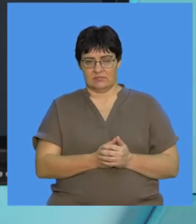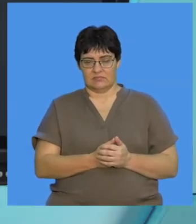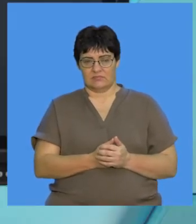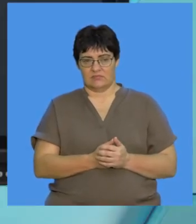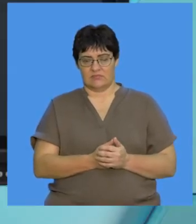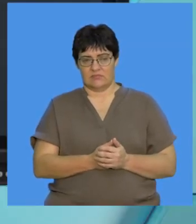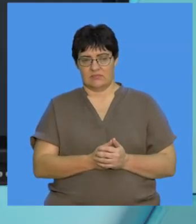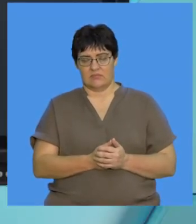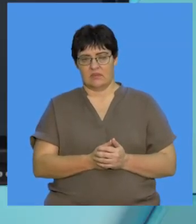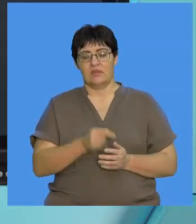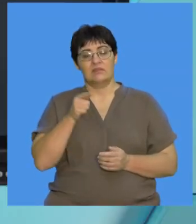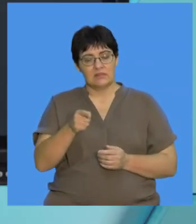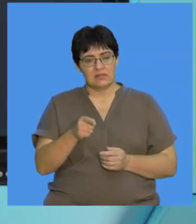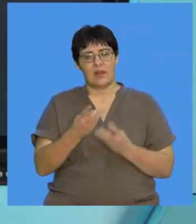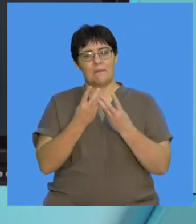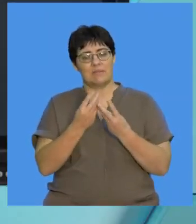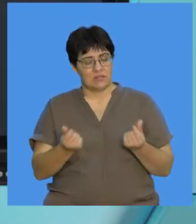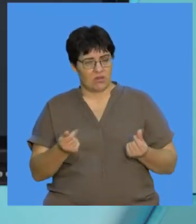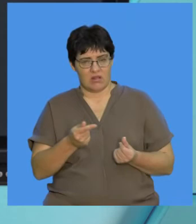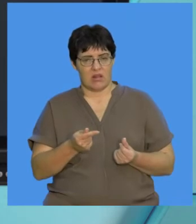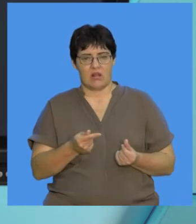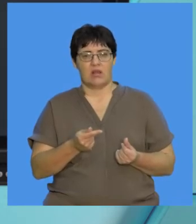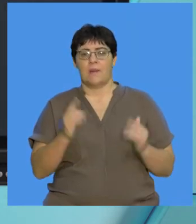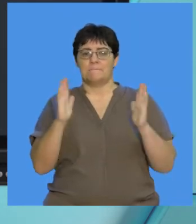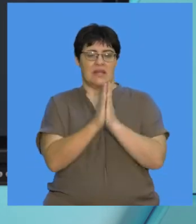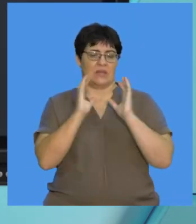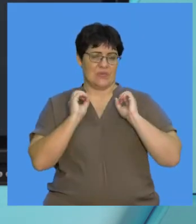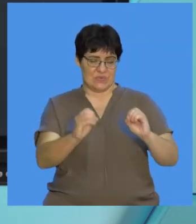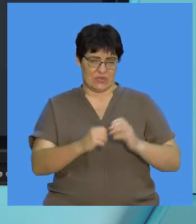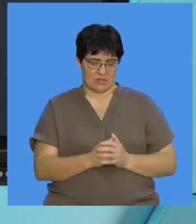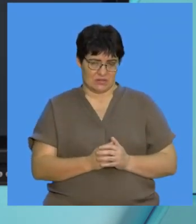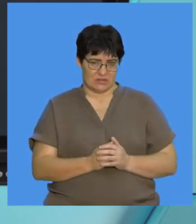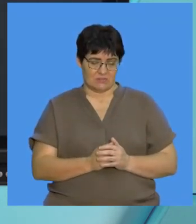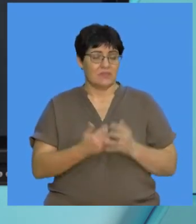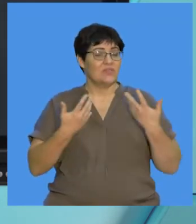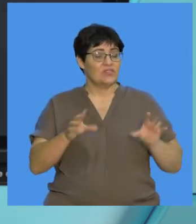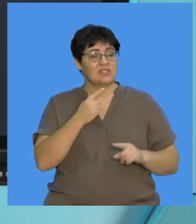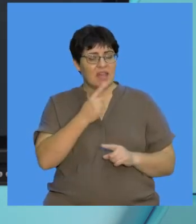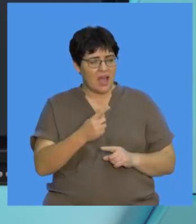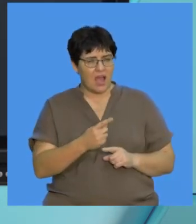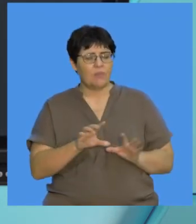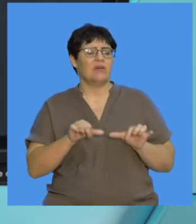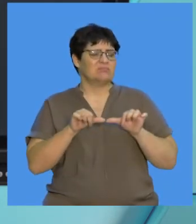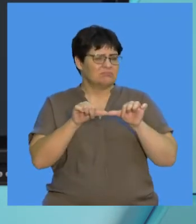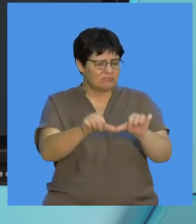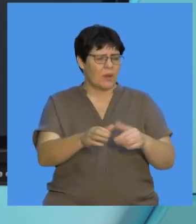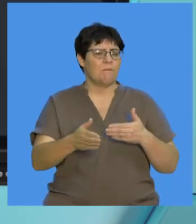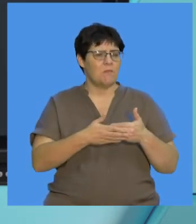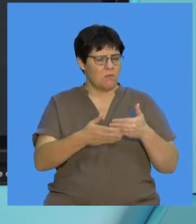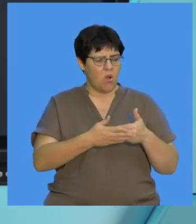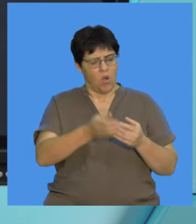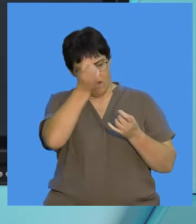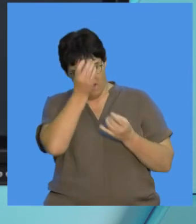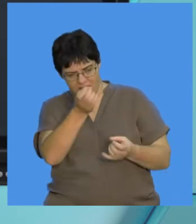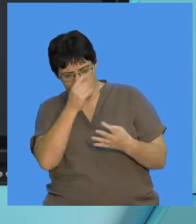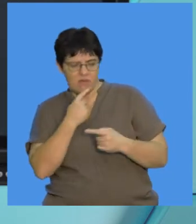the understanding that this material is non-magnetic. Having said that, we'll continue to drop more clues such that